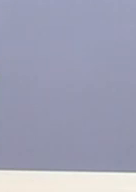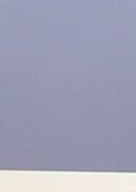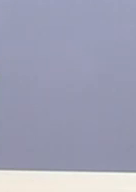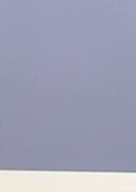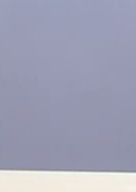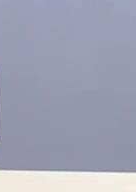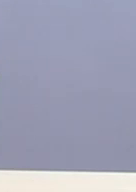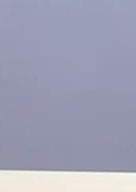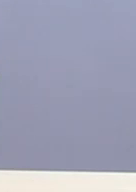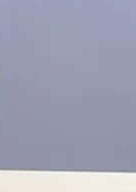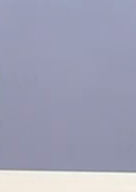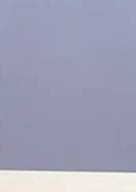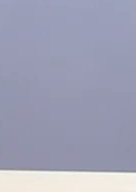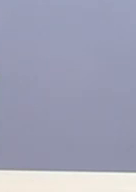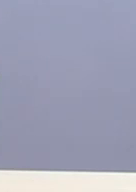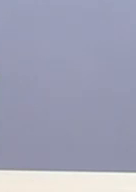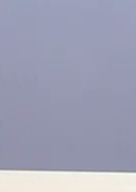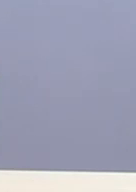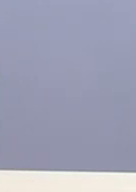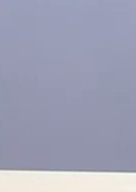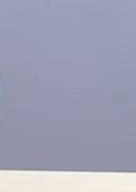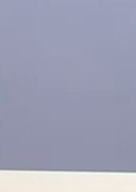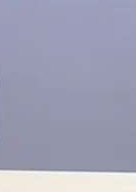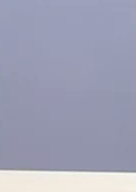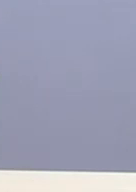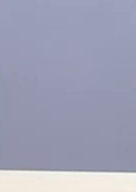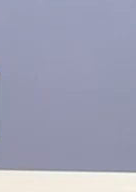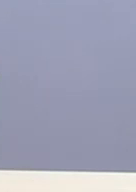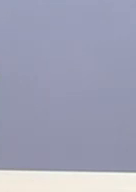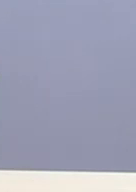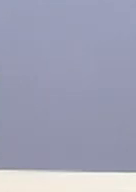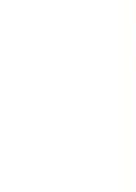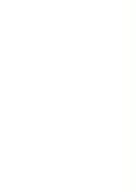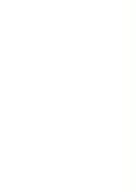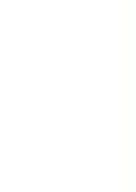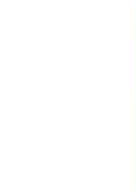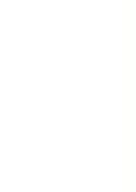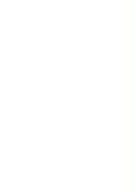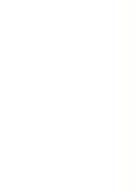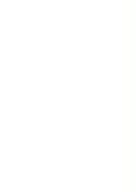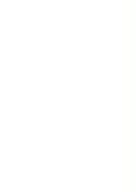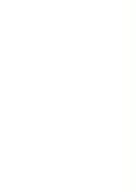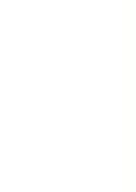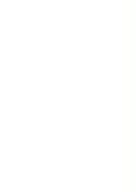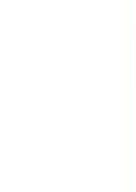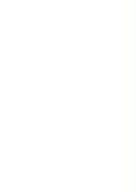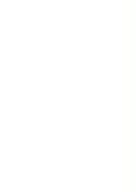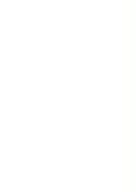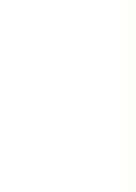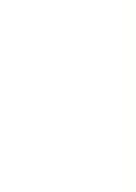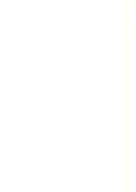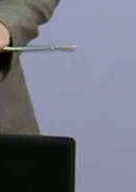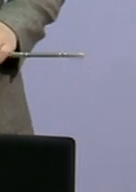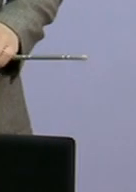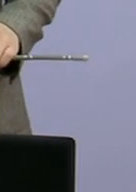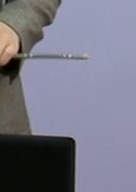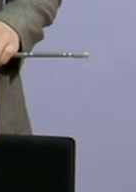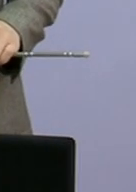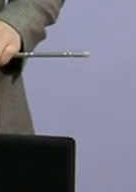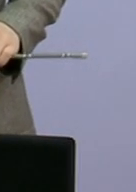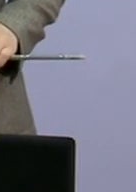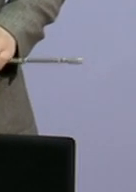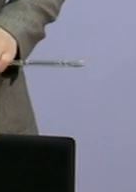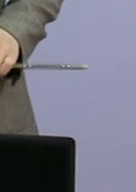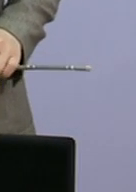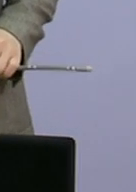brushes. And finally, I play. He plays. Good job.